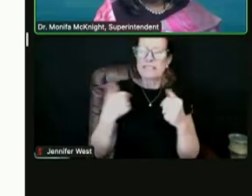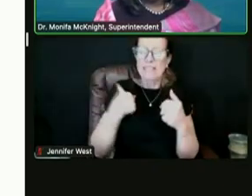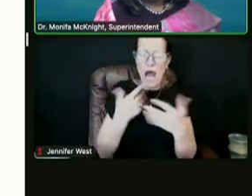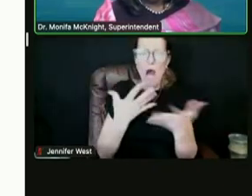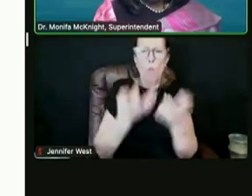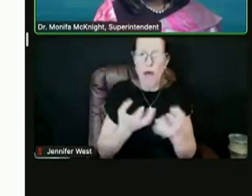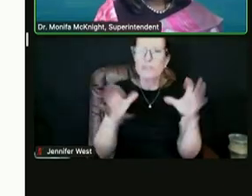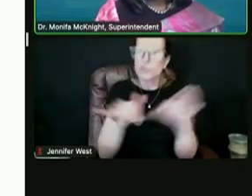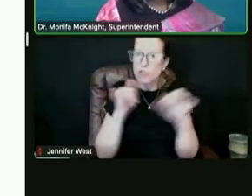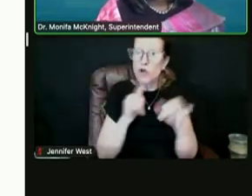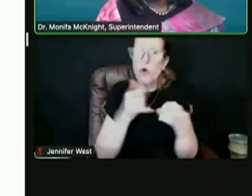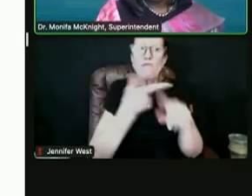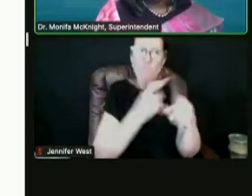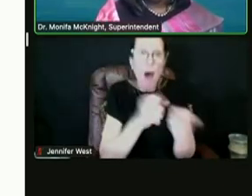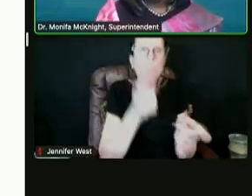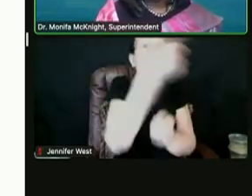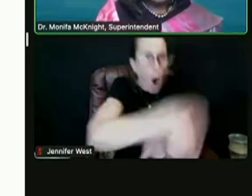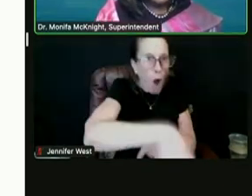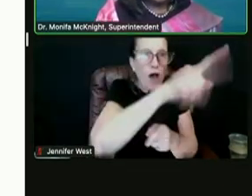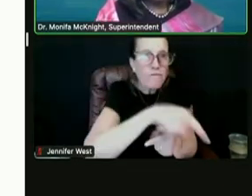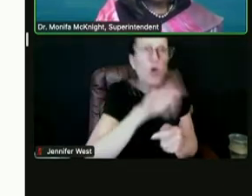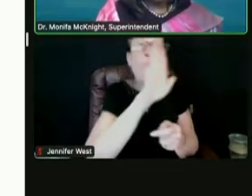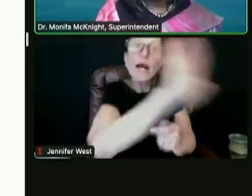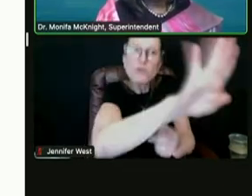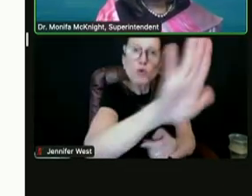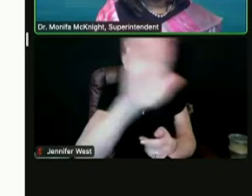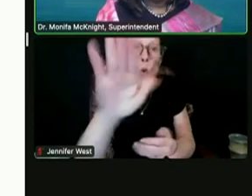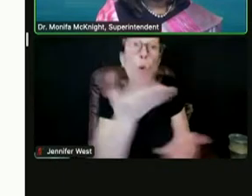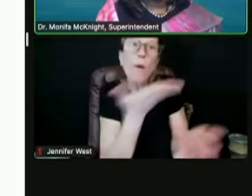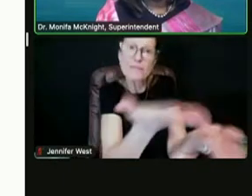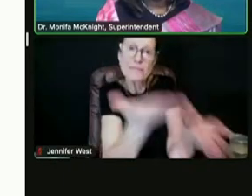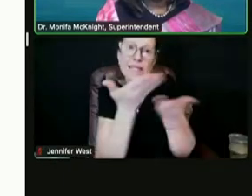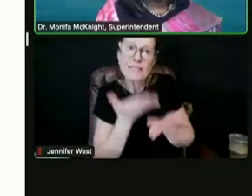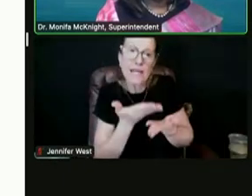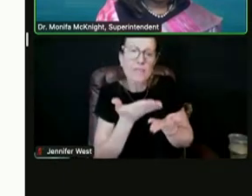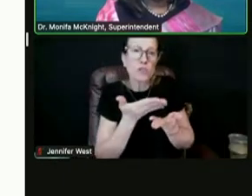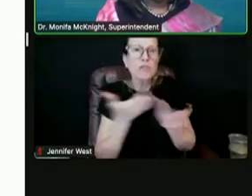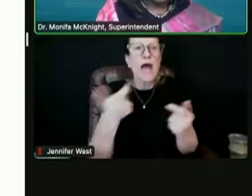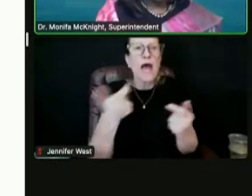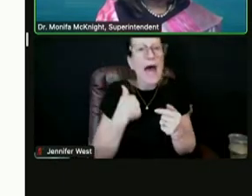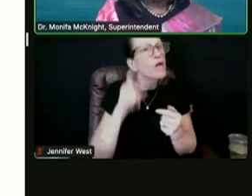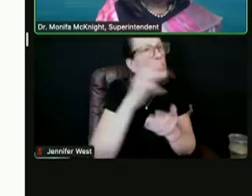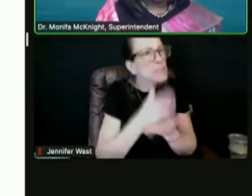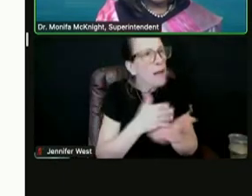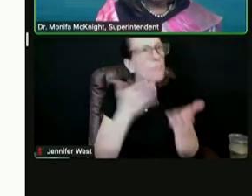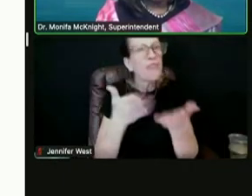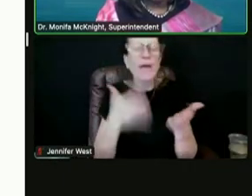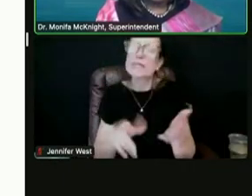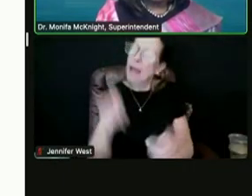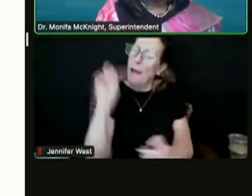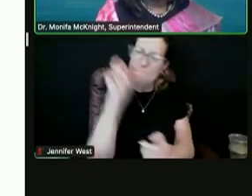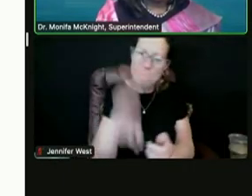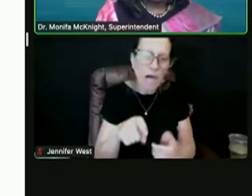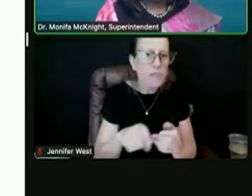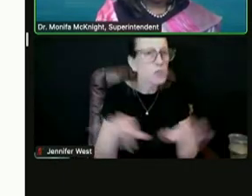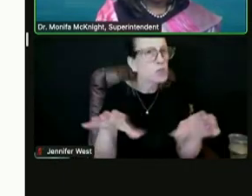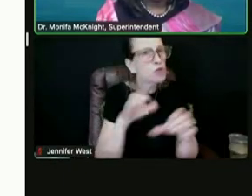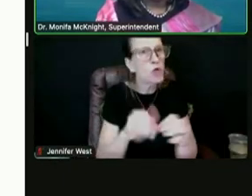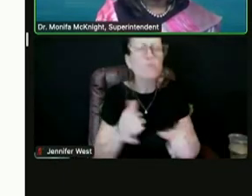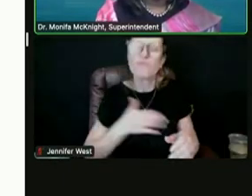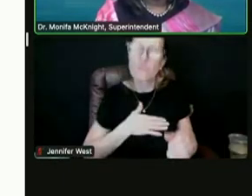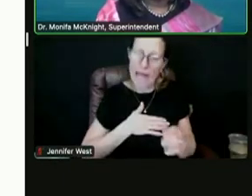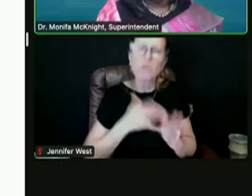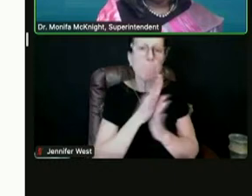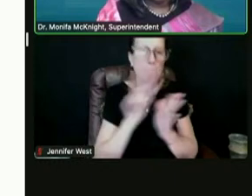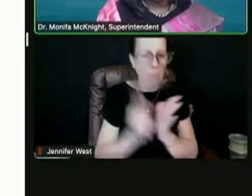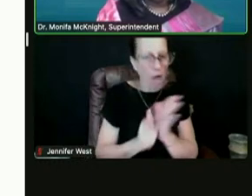my vision. And so there are some things that I must do in order to meet local, state, and federal requirements as well. Okay, so that's a part of my